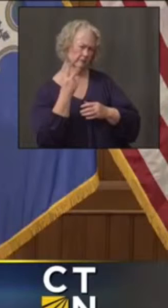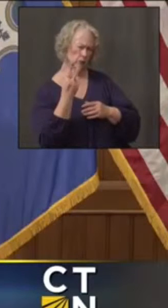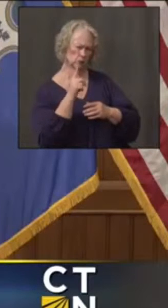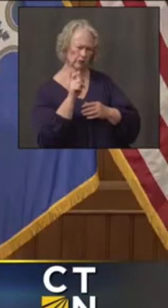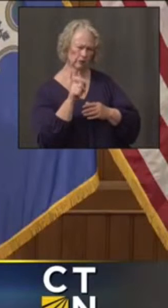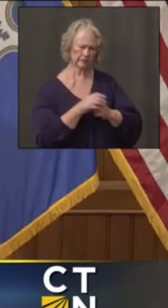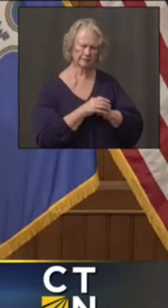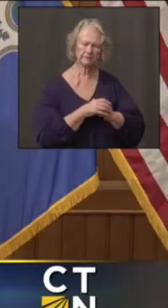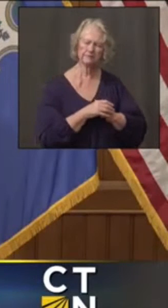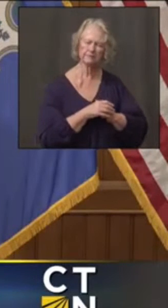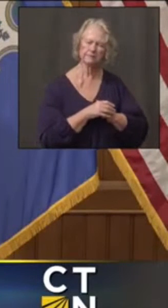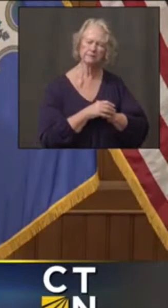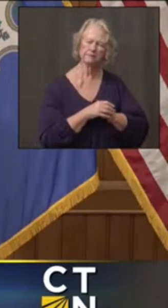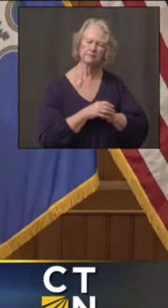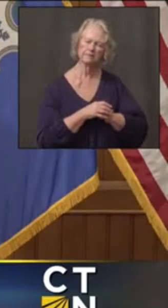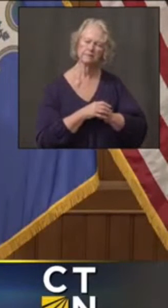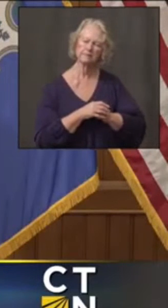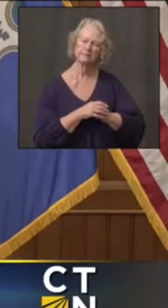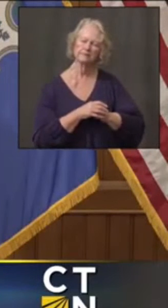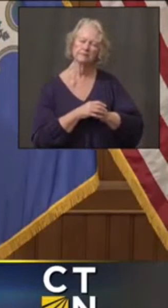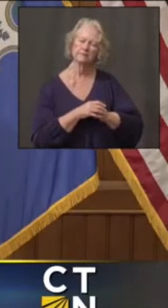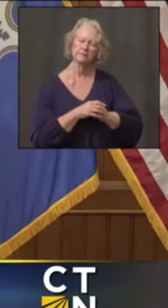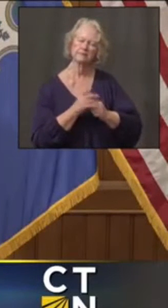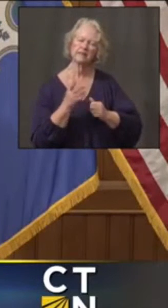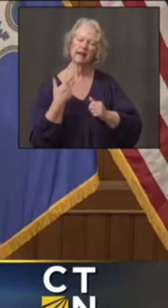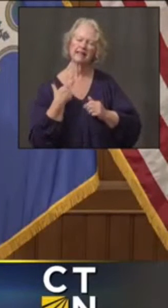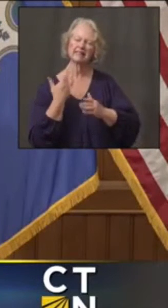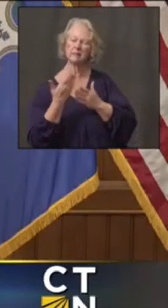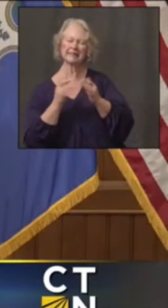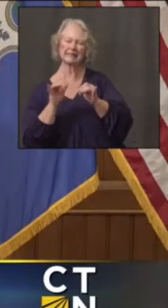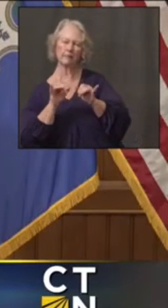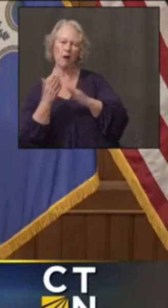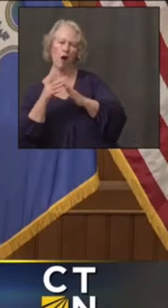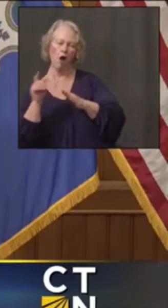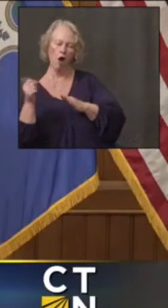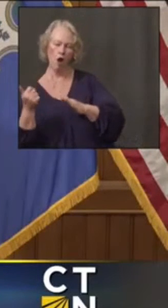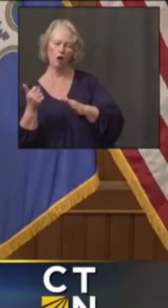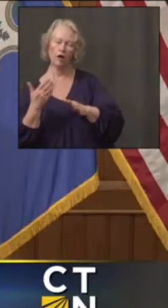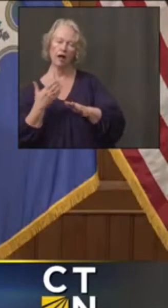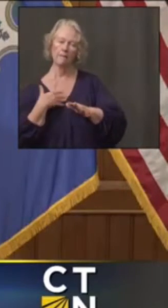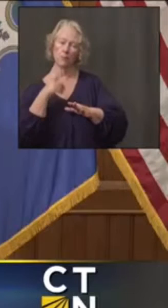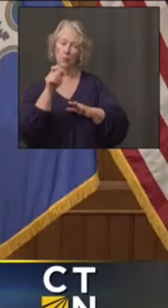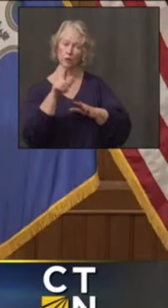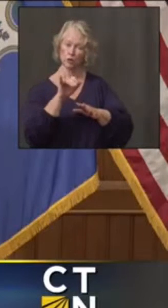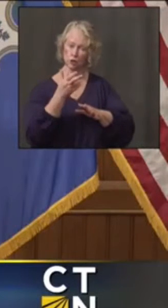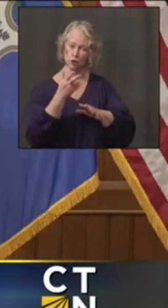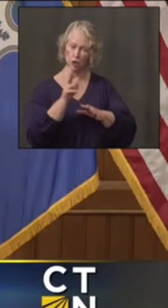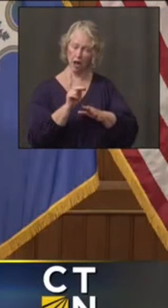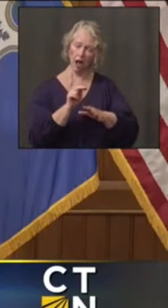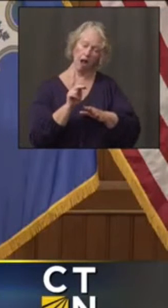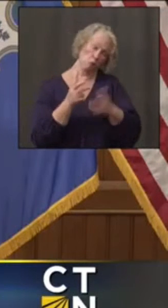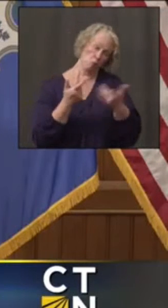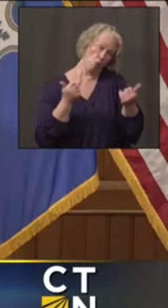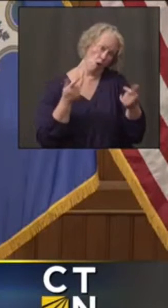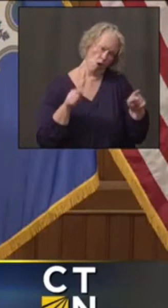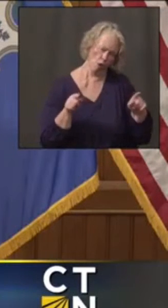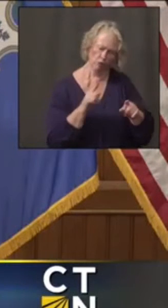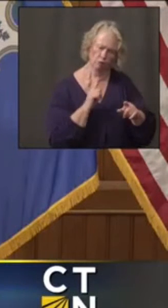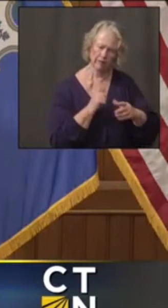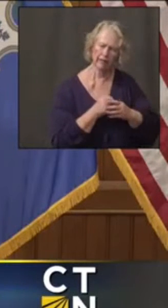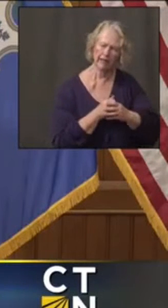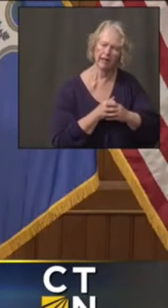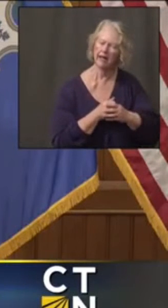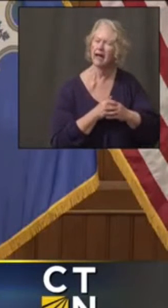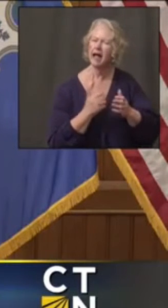of piggybacking off of some of the other questions people have asked. This is a question for John or anybody else, really. How do you